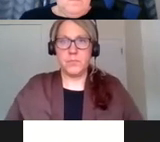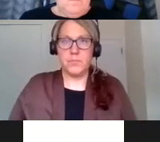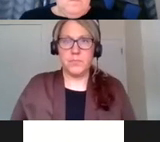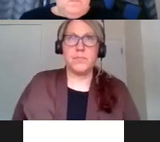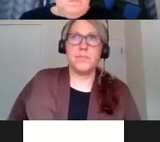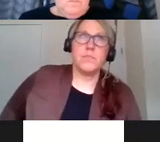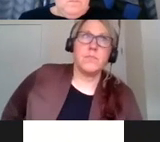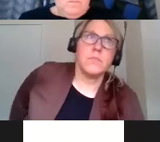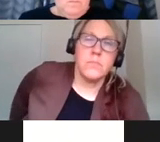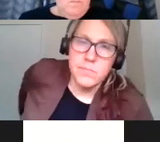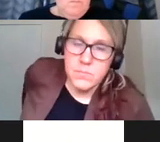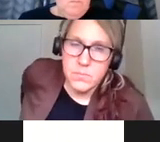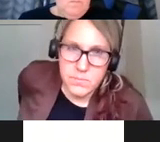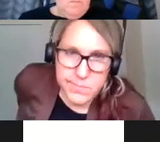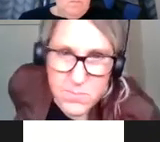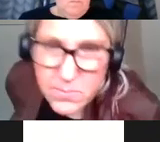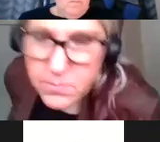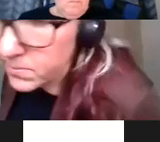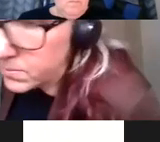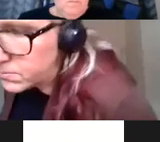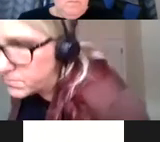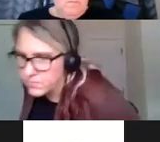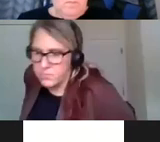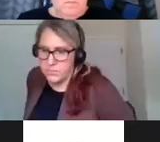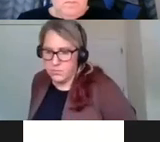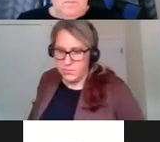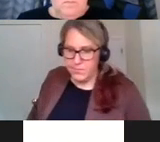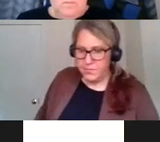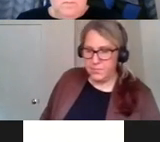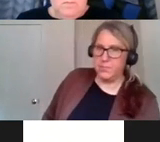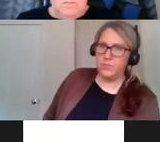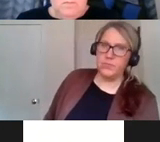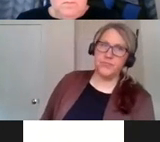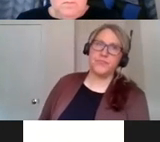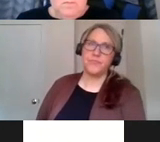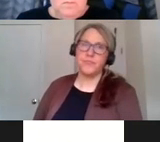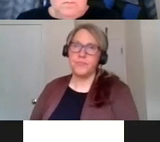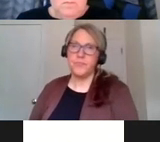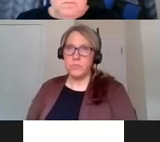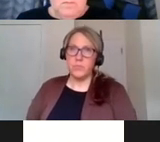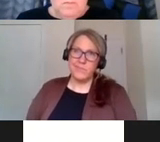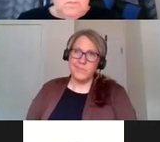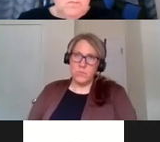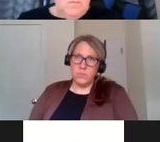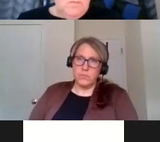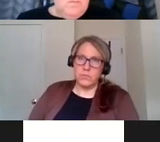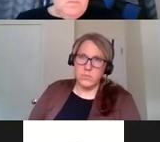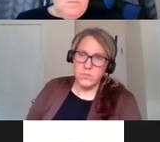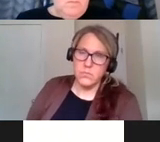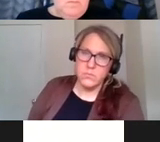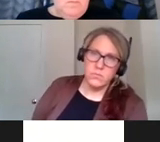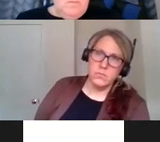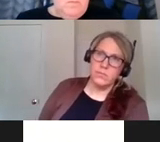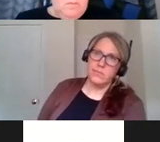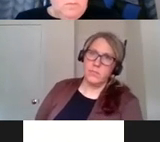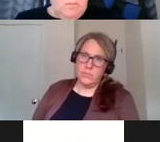who need to access these documents, you should have the tools in order to make them accessible. At least one person on your